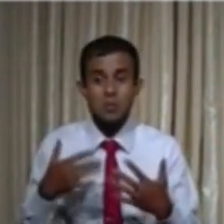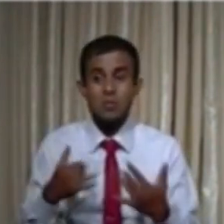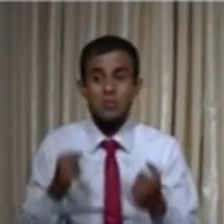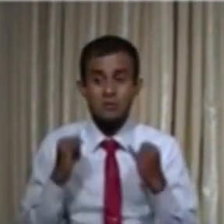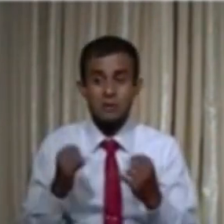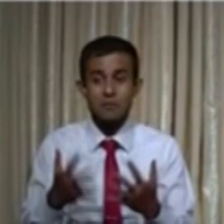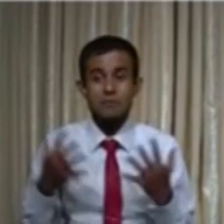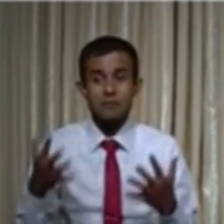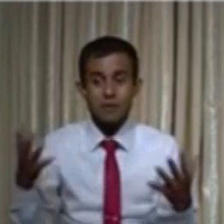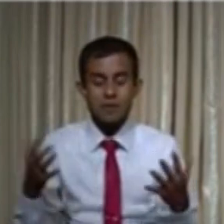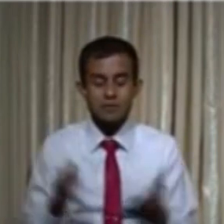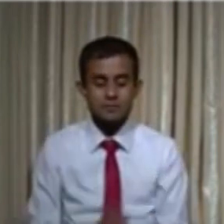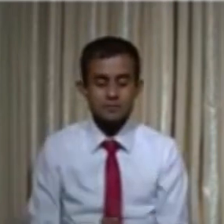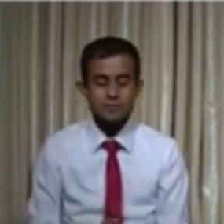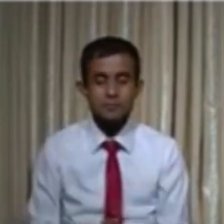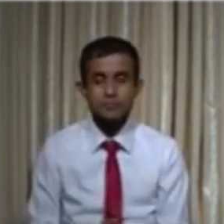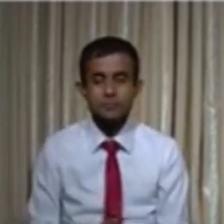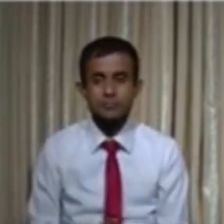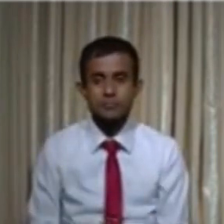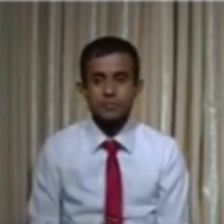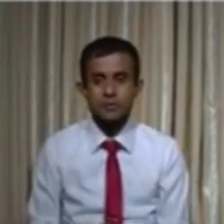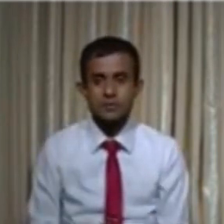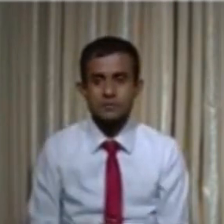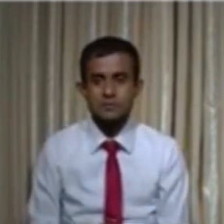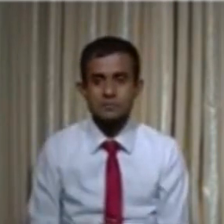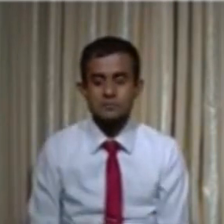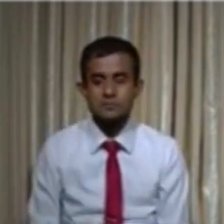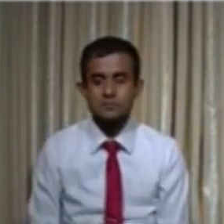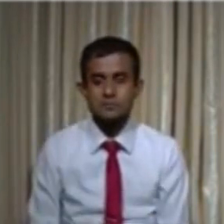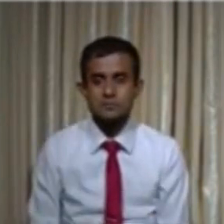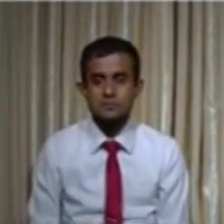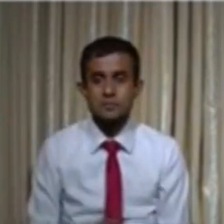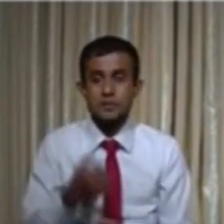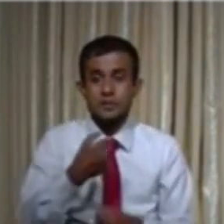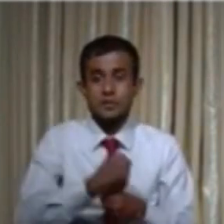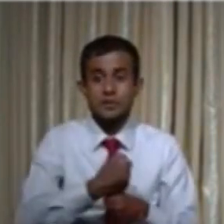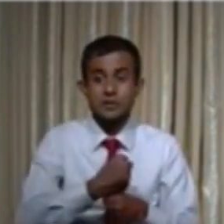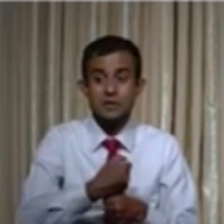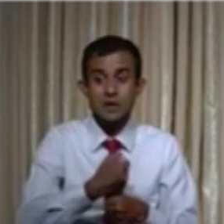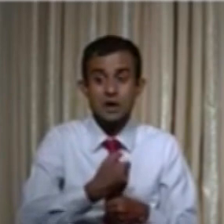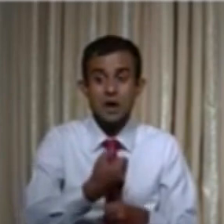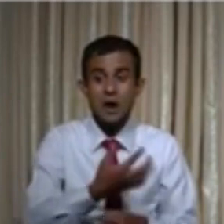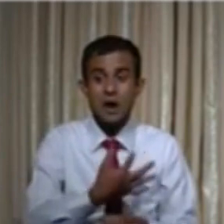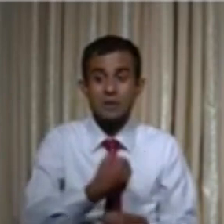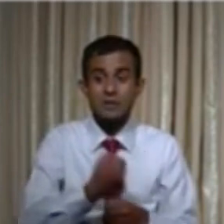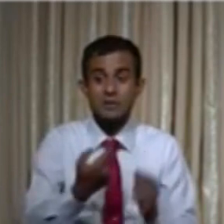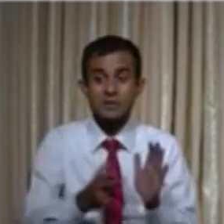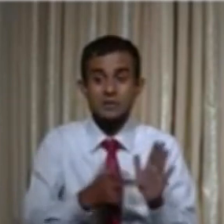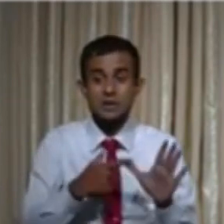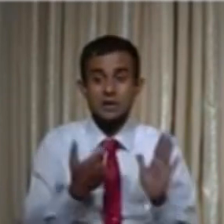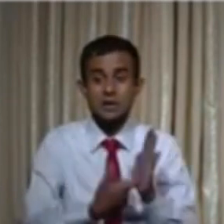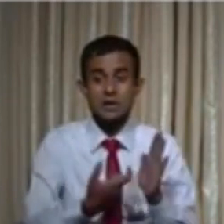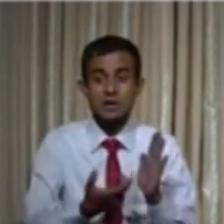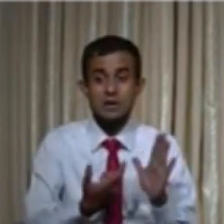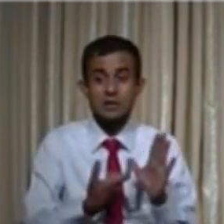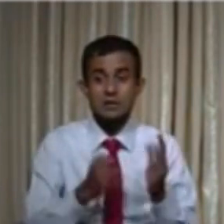venerable Jnanasara Thera of the Budubalasena type heading a task force that is supposed